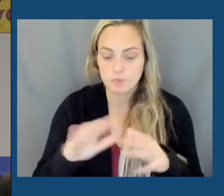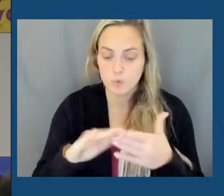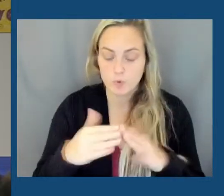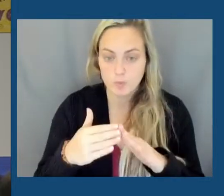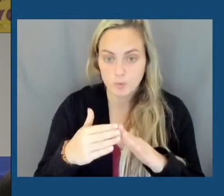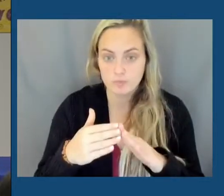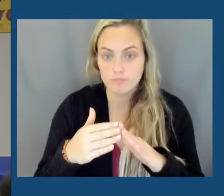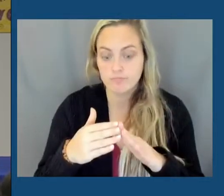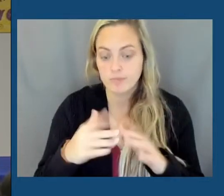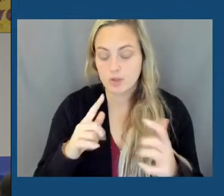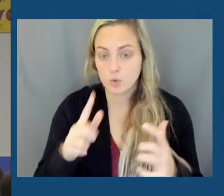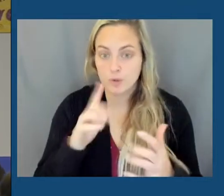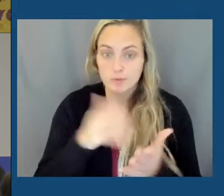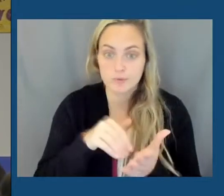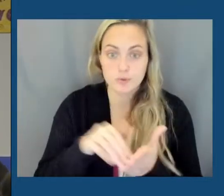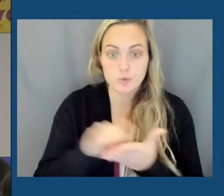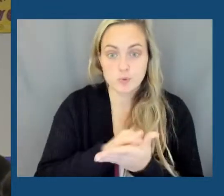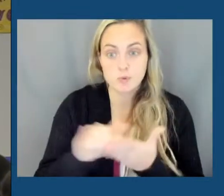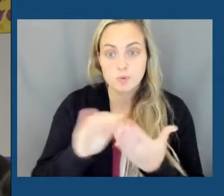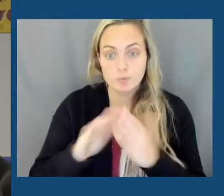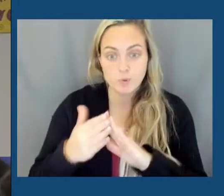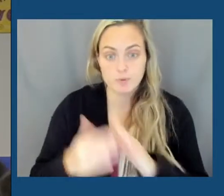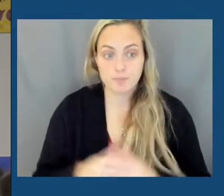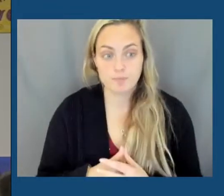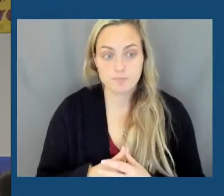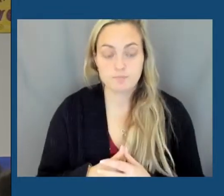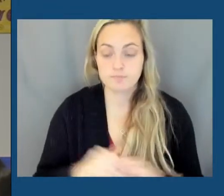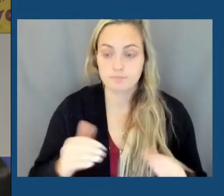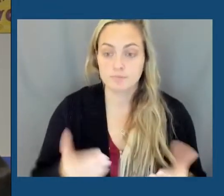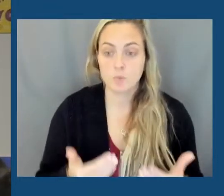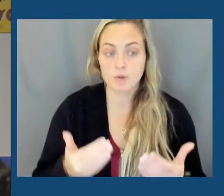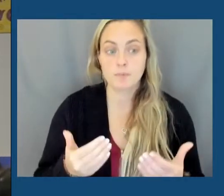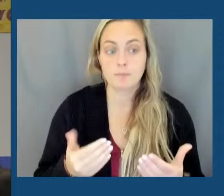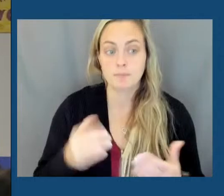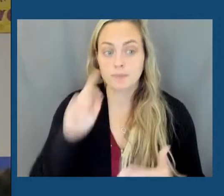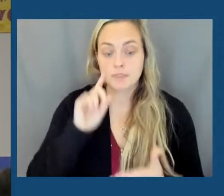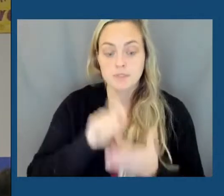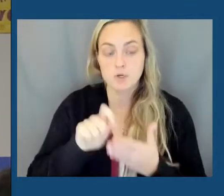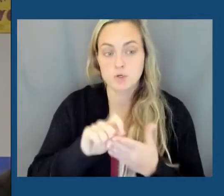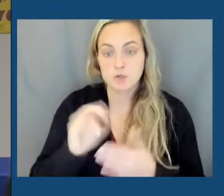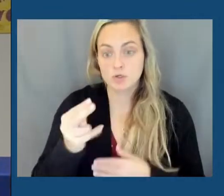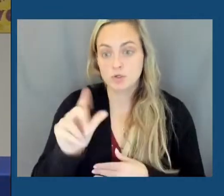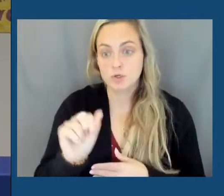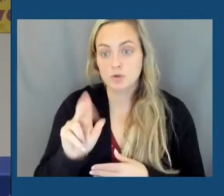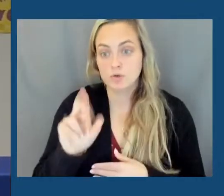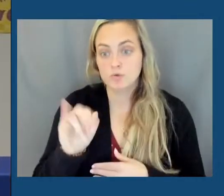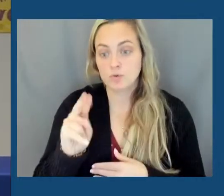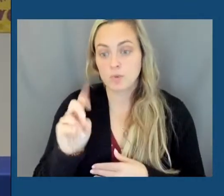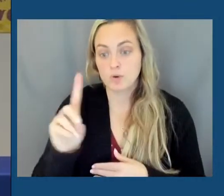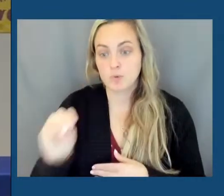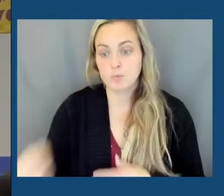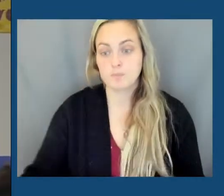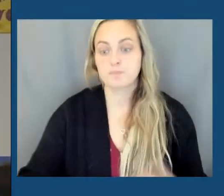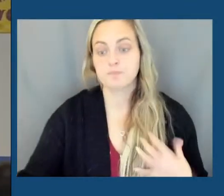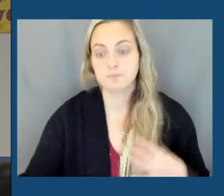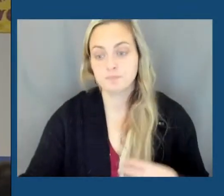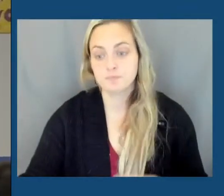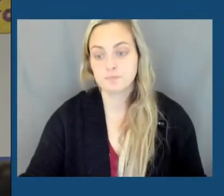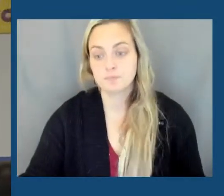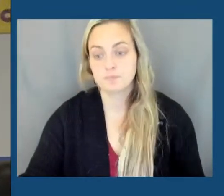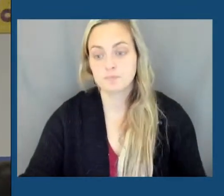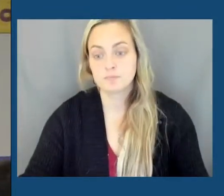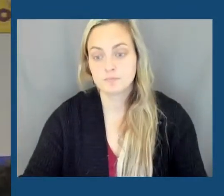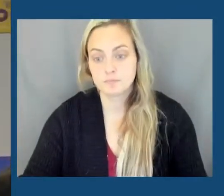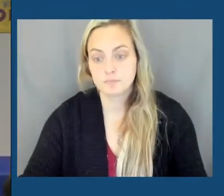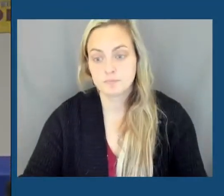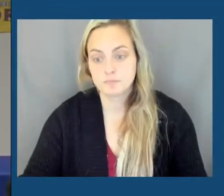greater Central New York community. Please welcome Secretary Gina Raimondo. Thank